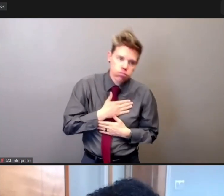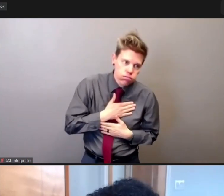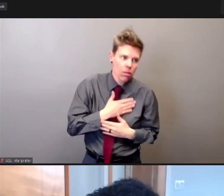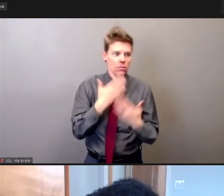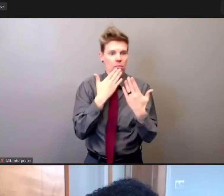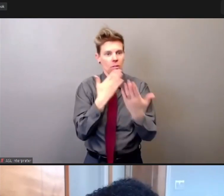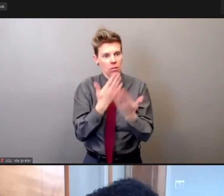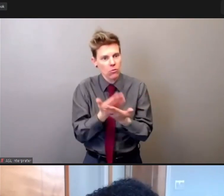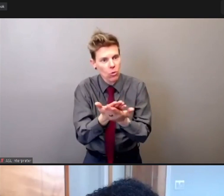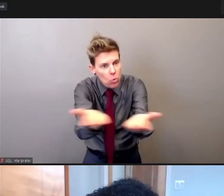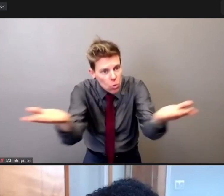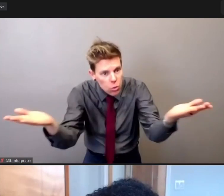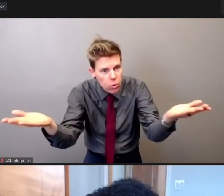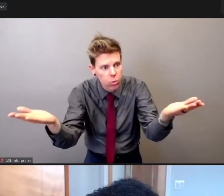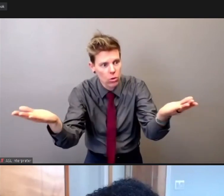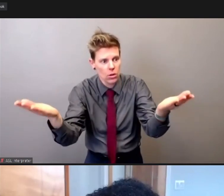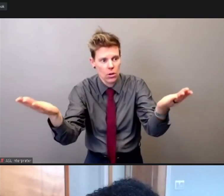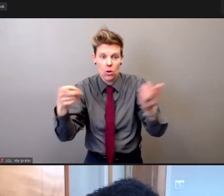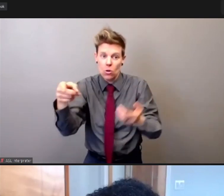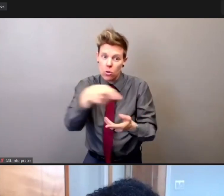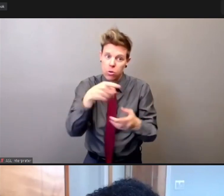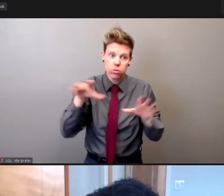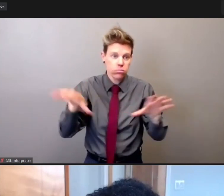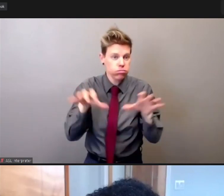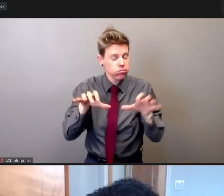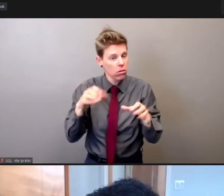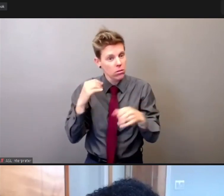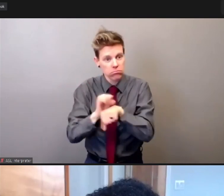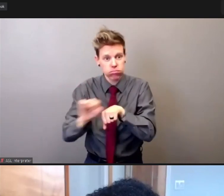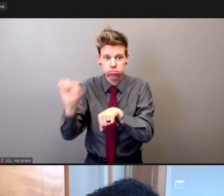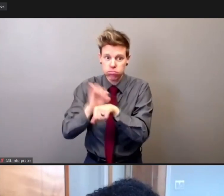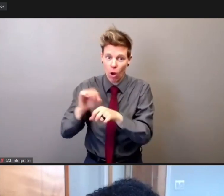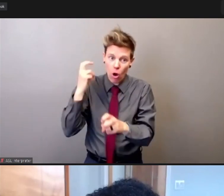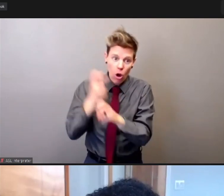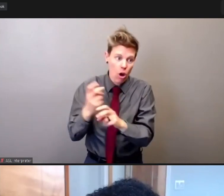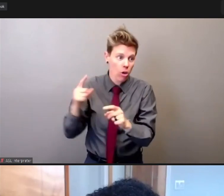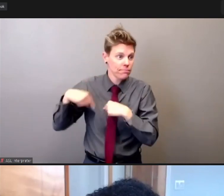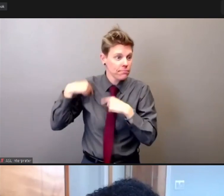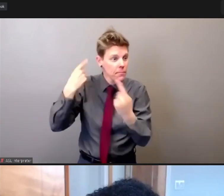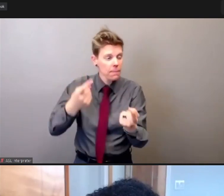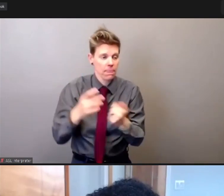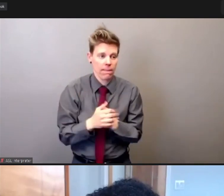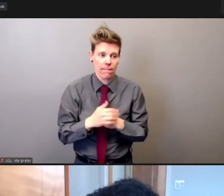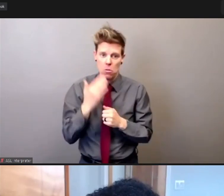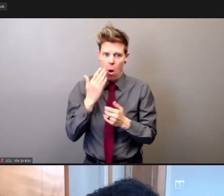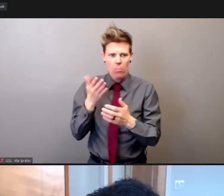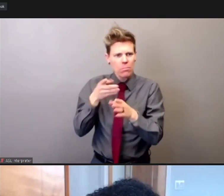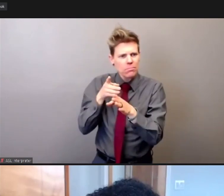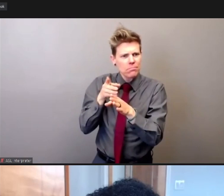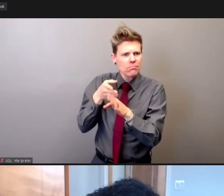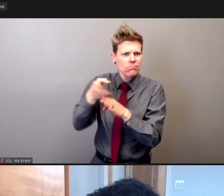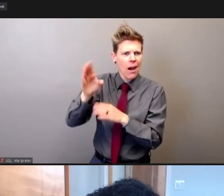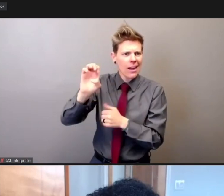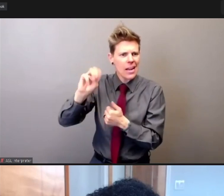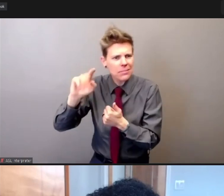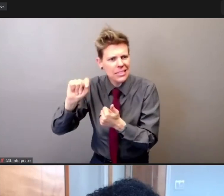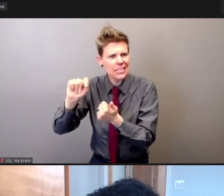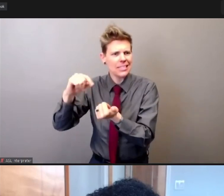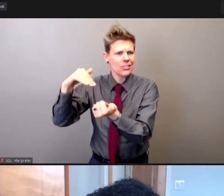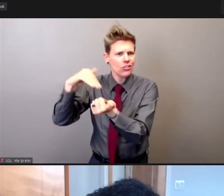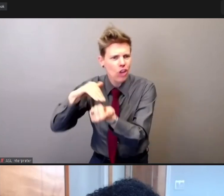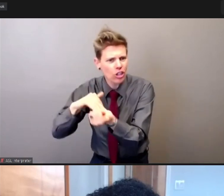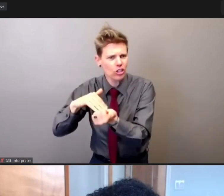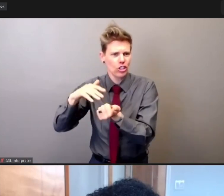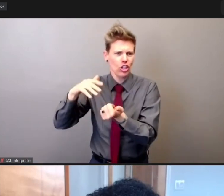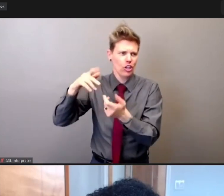need to do, and it's hard, but for the incredible professionals in the private and public sector. who are going